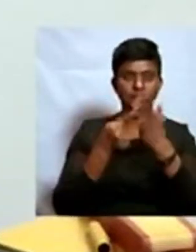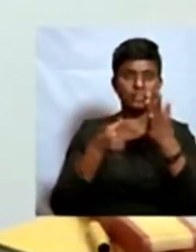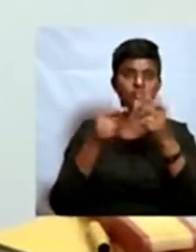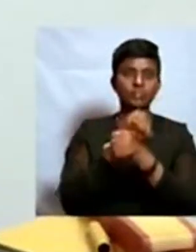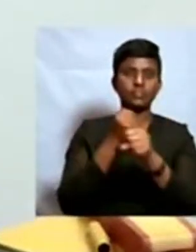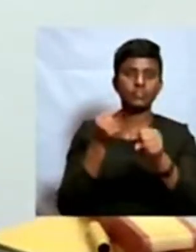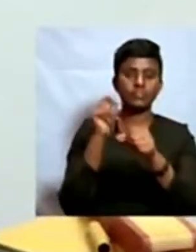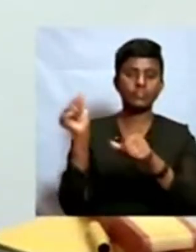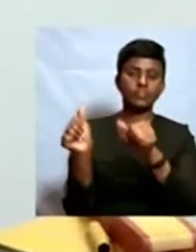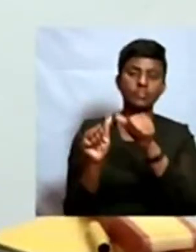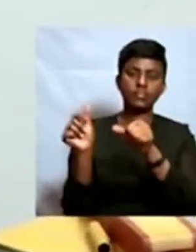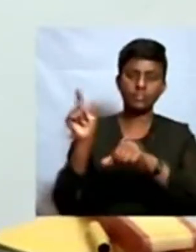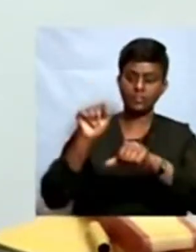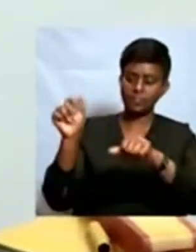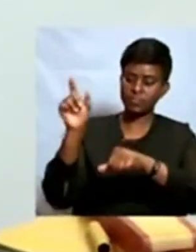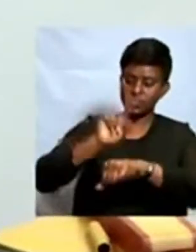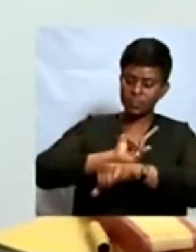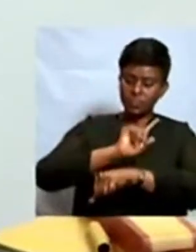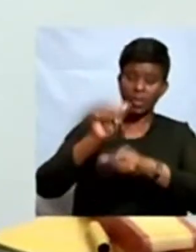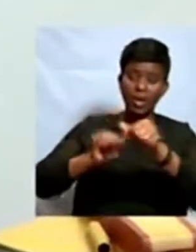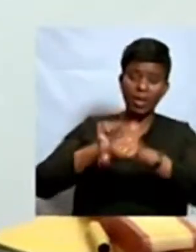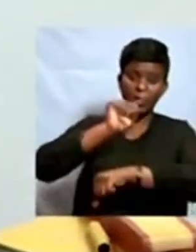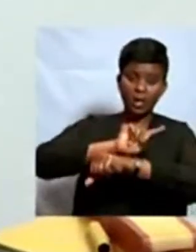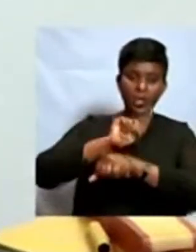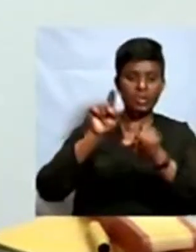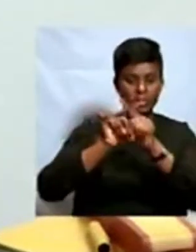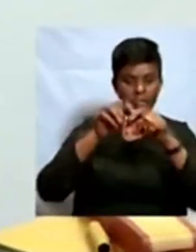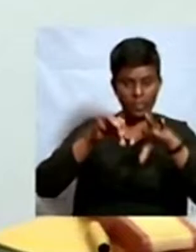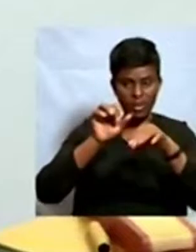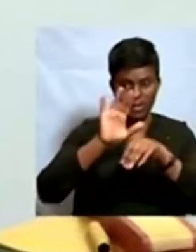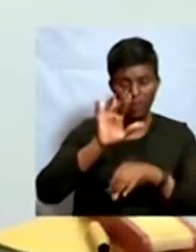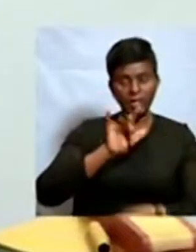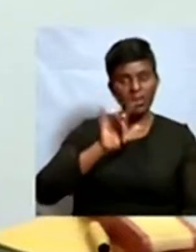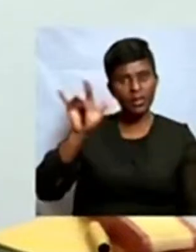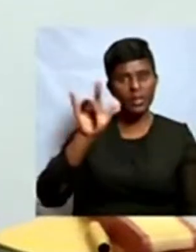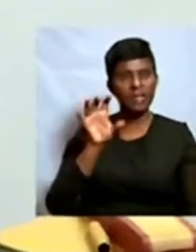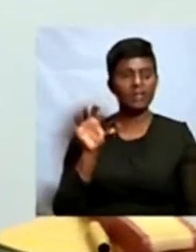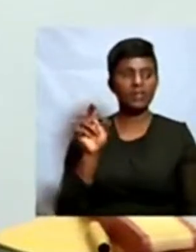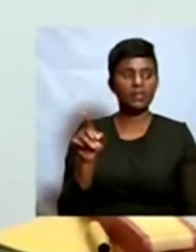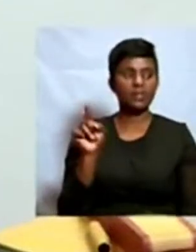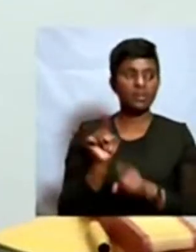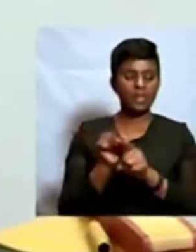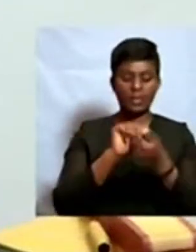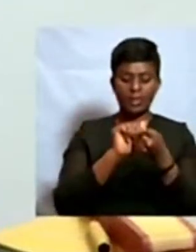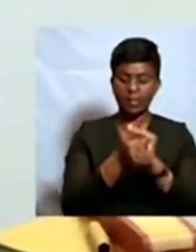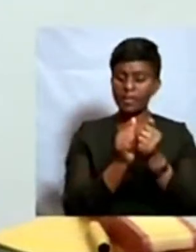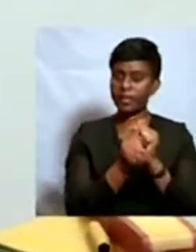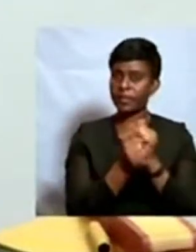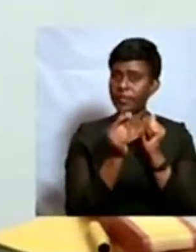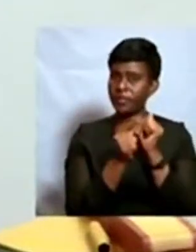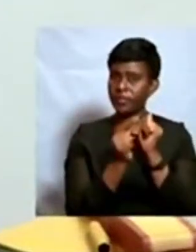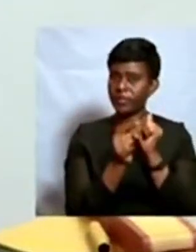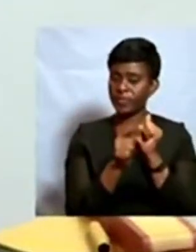is a daily and continuous part of the aviation sector, this amendment